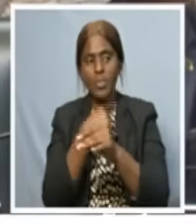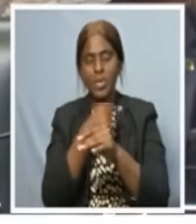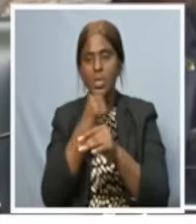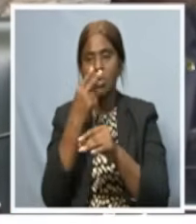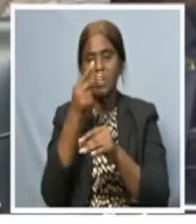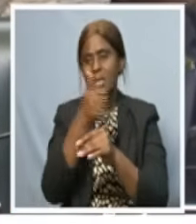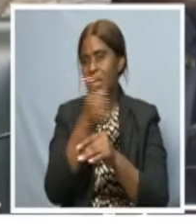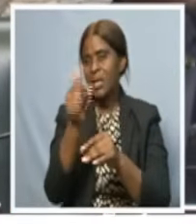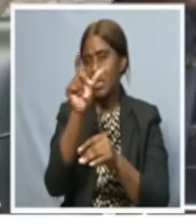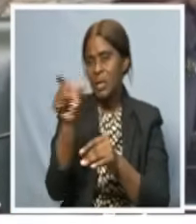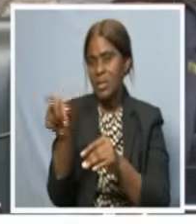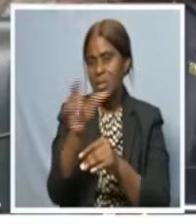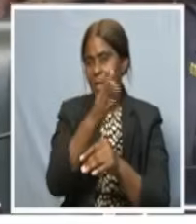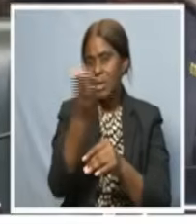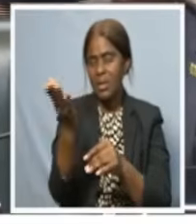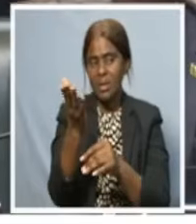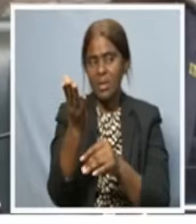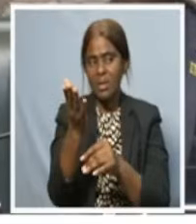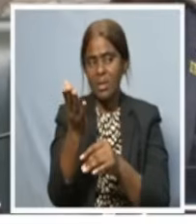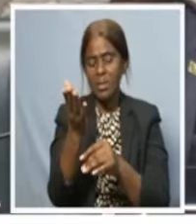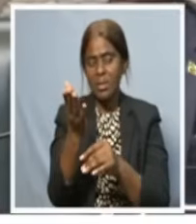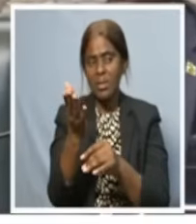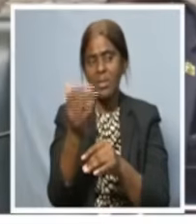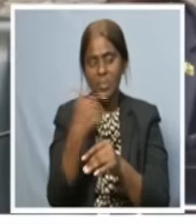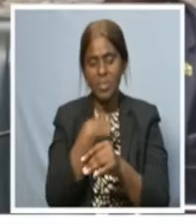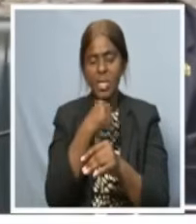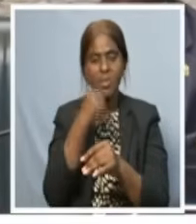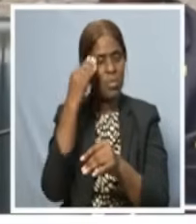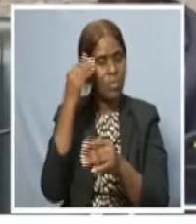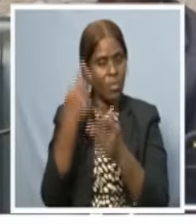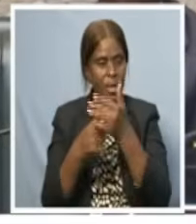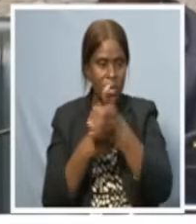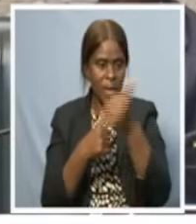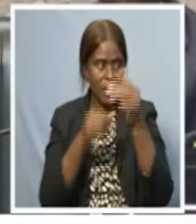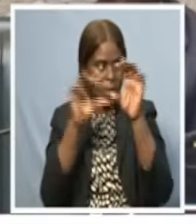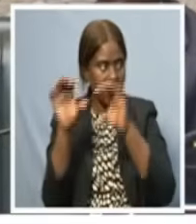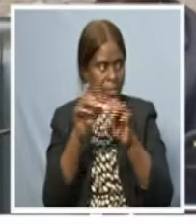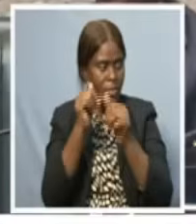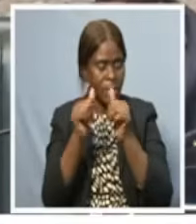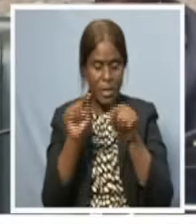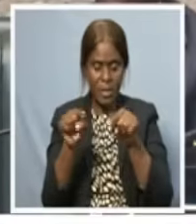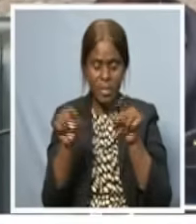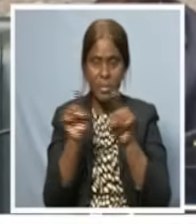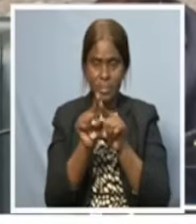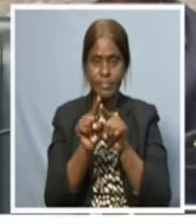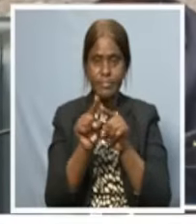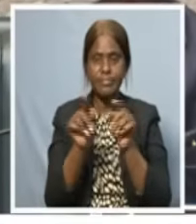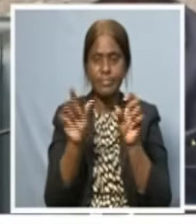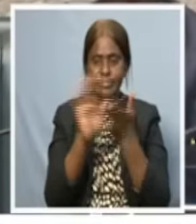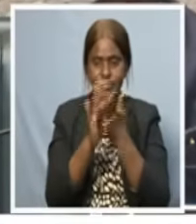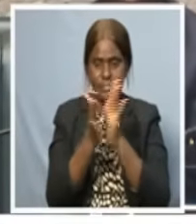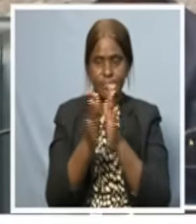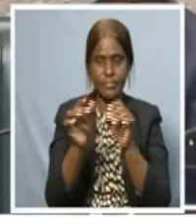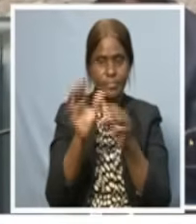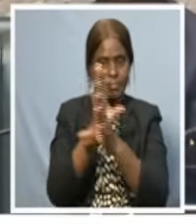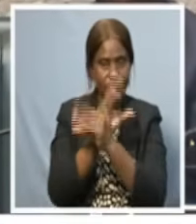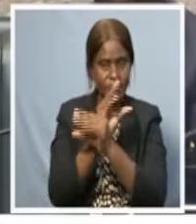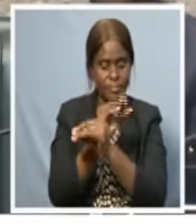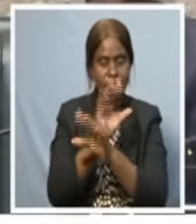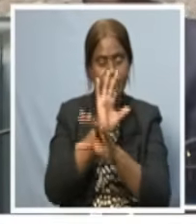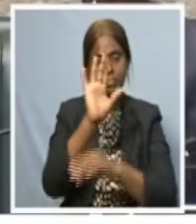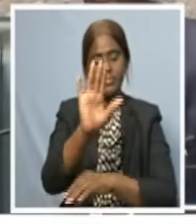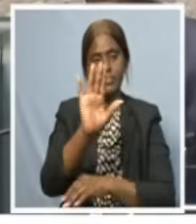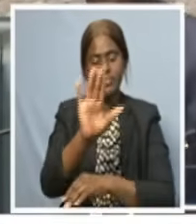one individual there. And I don't know what others are doing, because this has become a virtue.